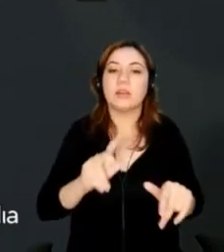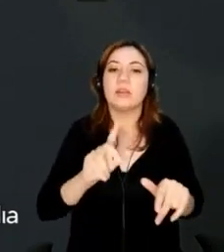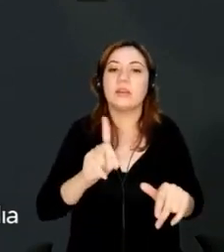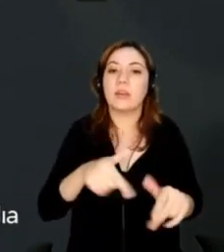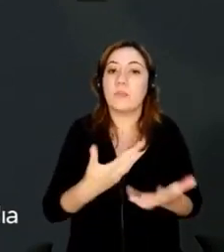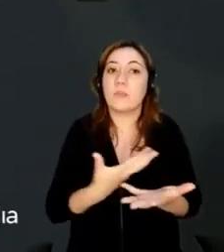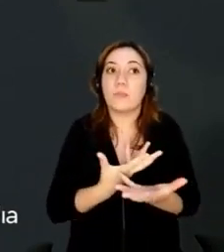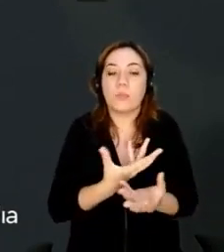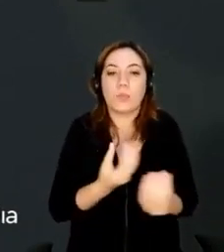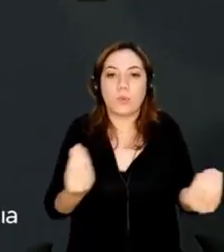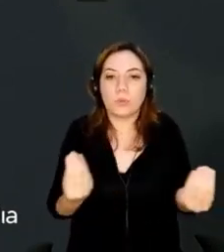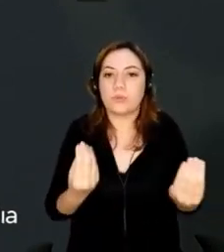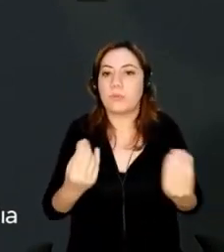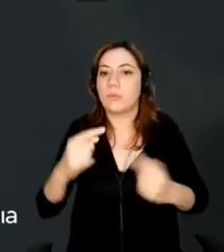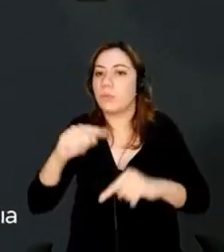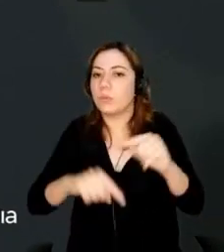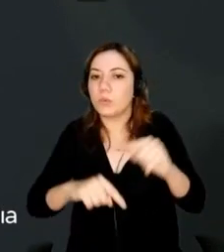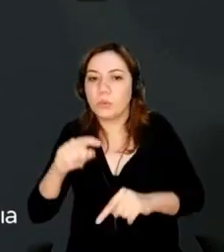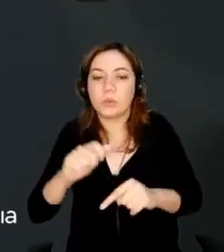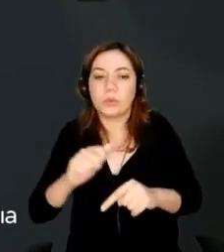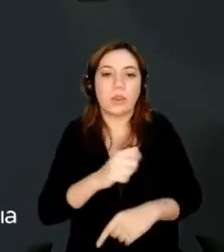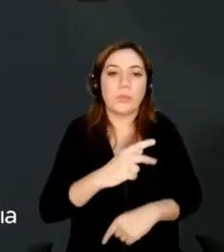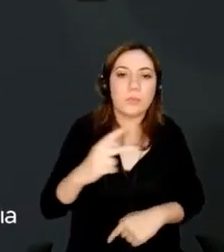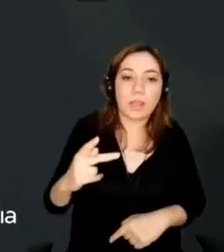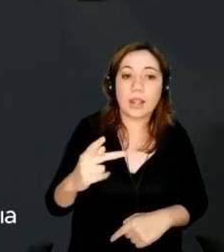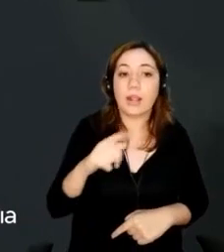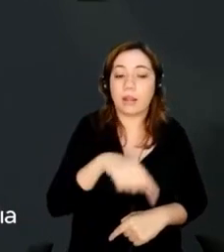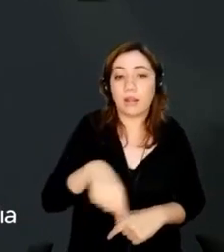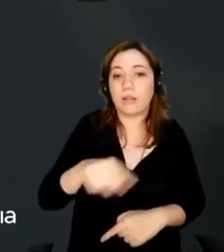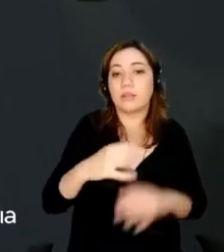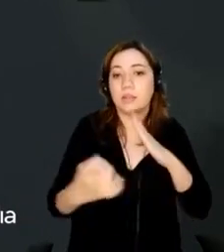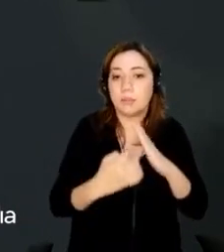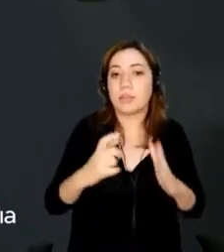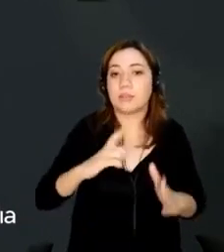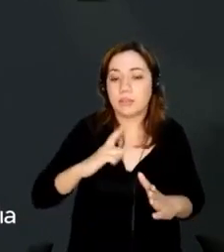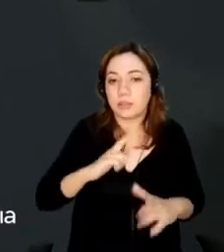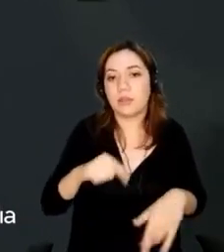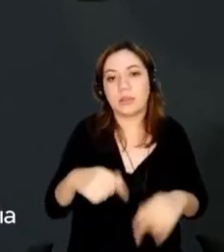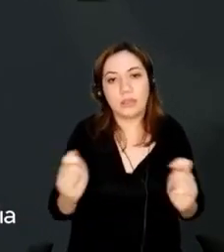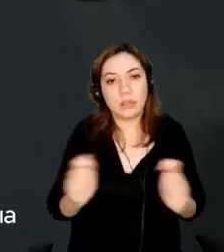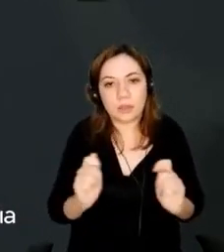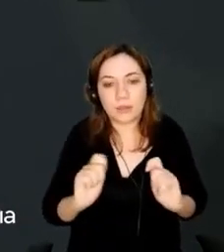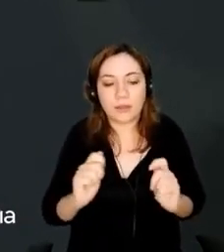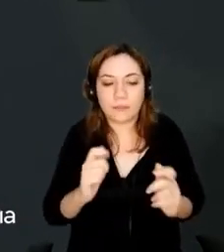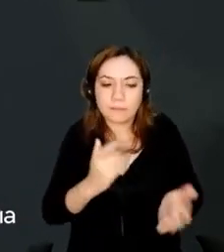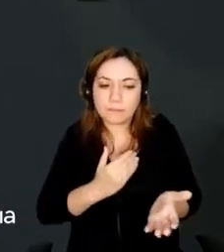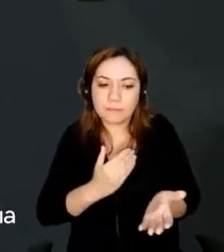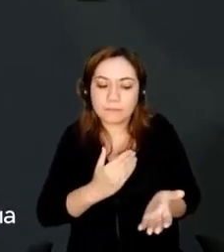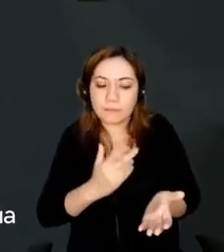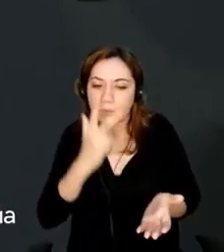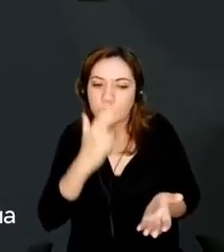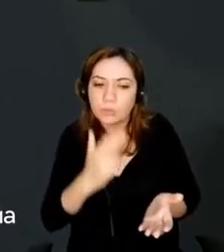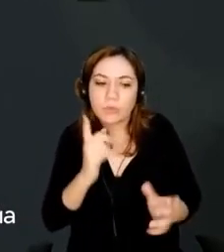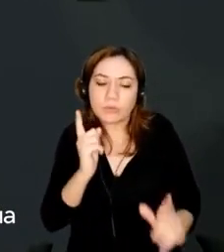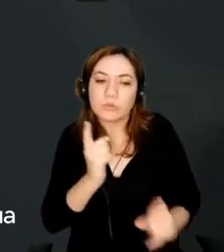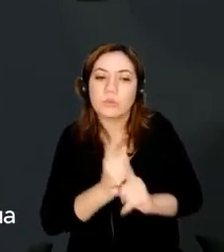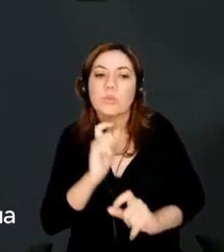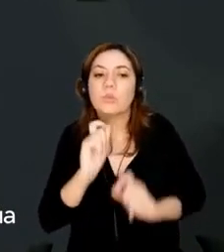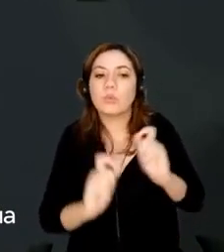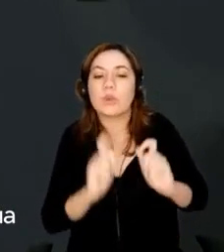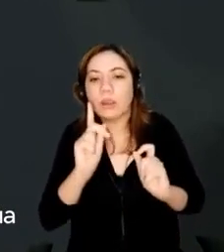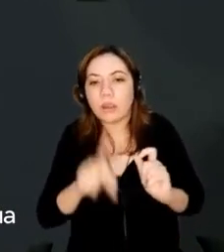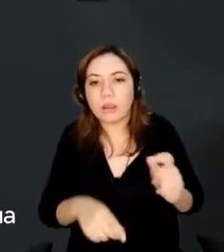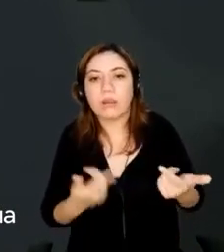that many companies have, and being able to start with identifying what the issue, what the area